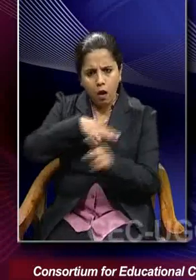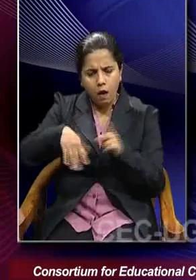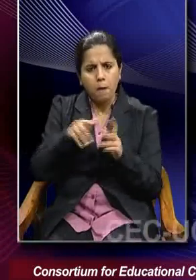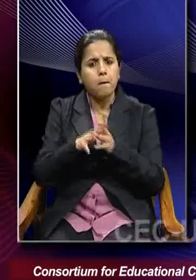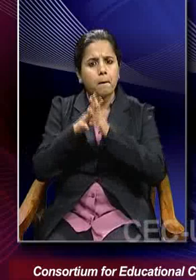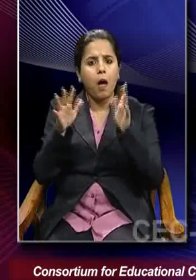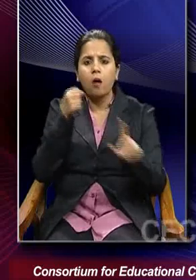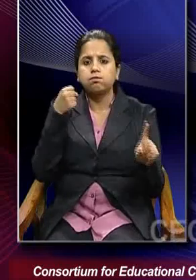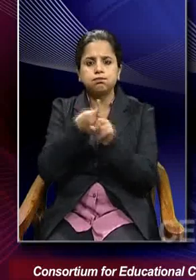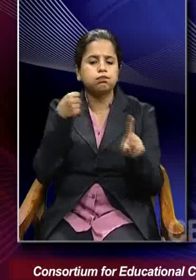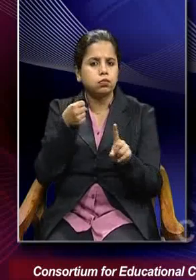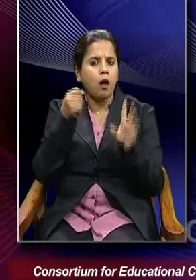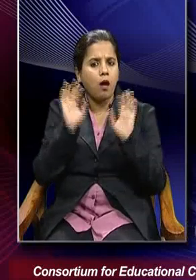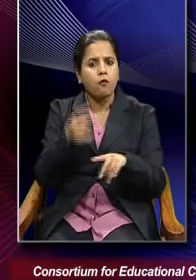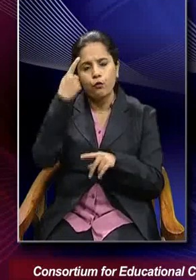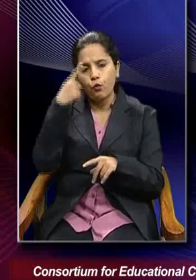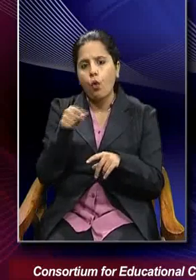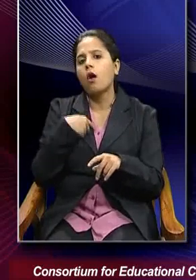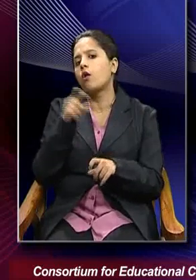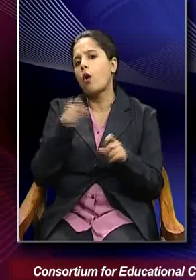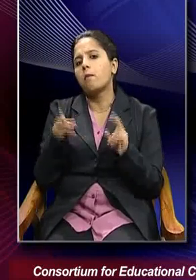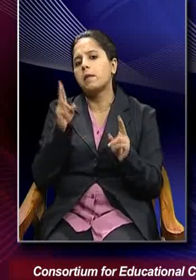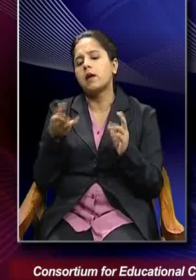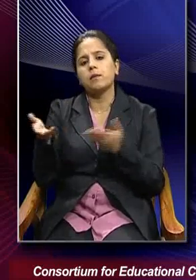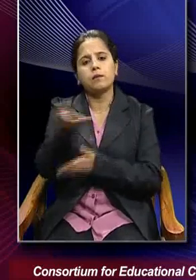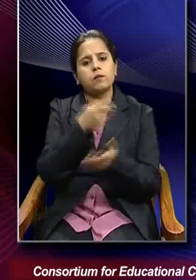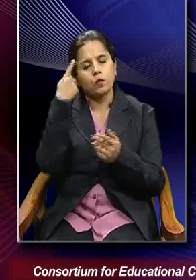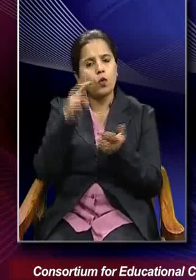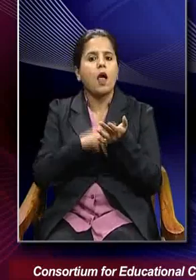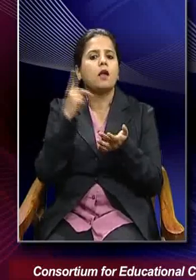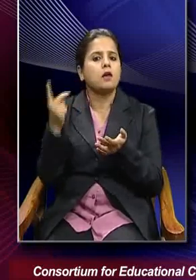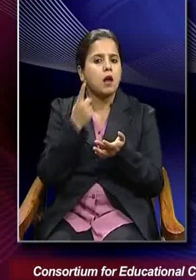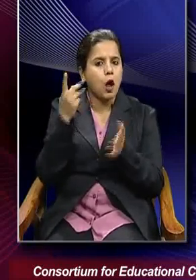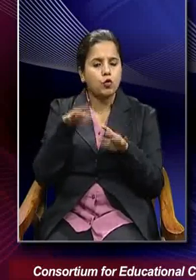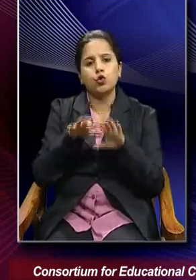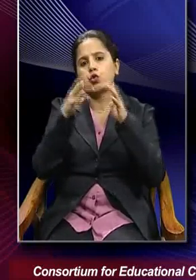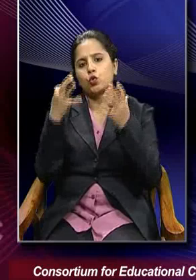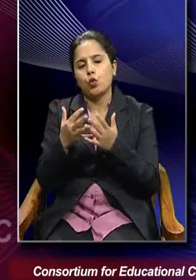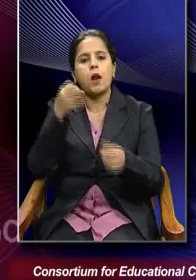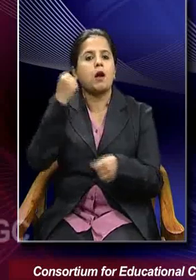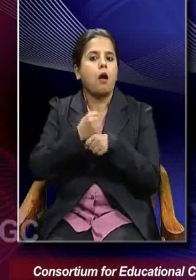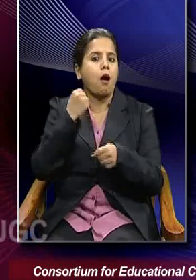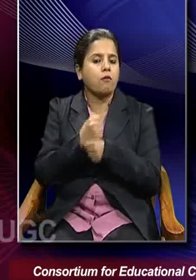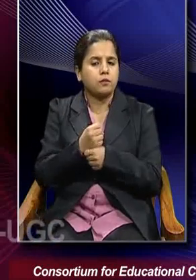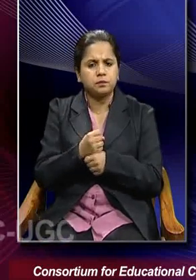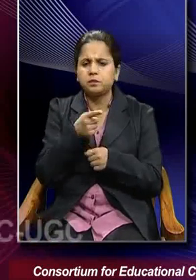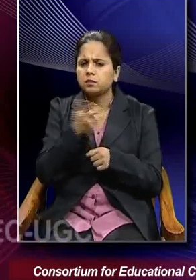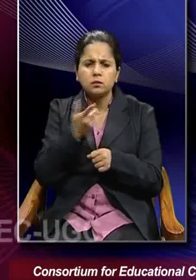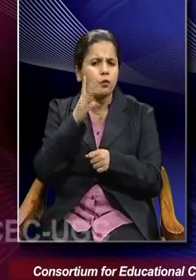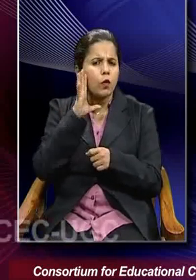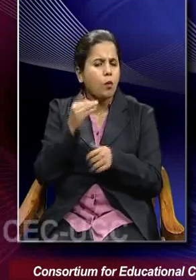huge impact for the common people, for national and global governance. So, what are the